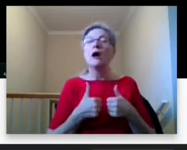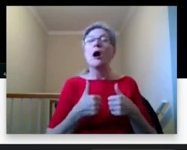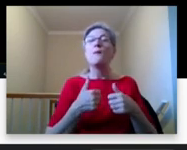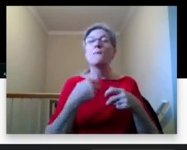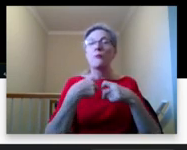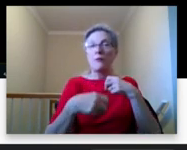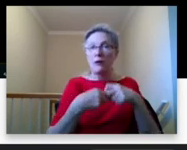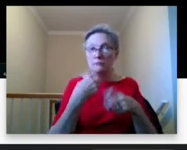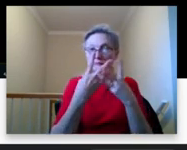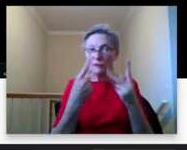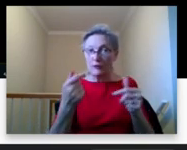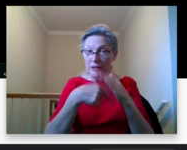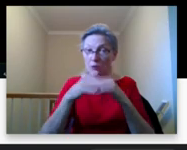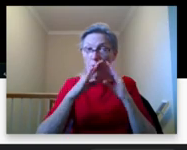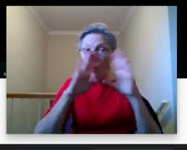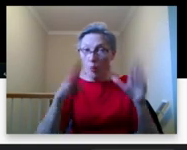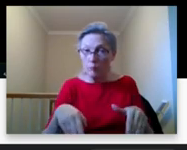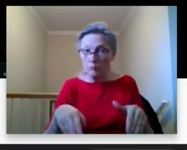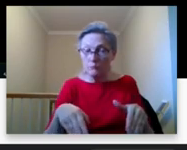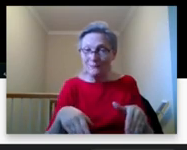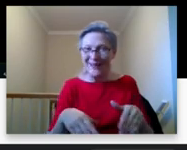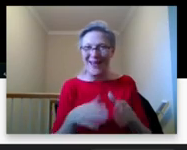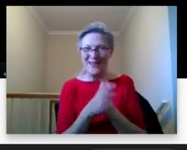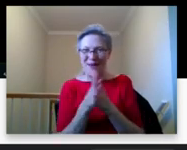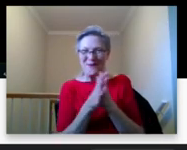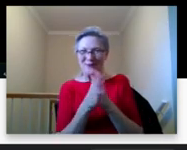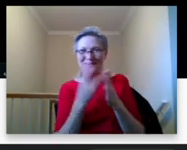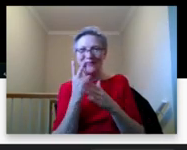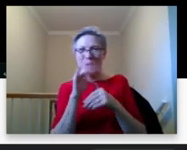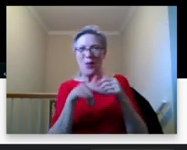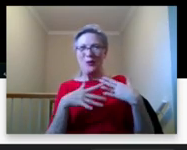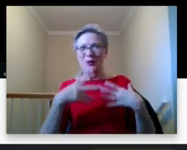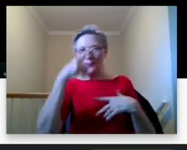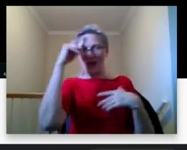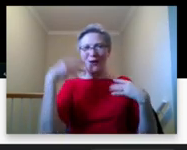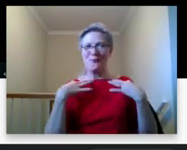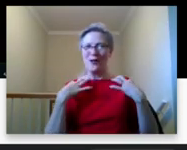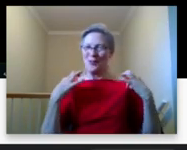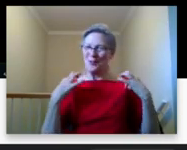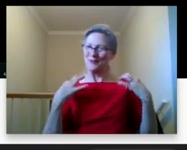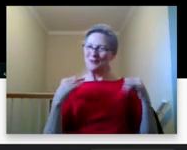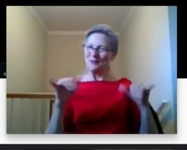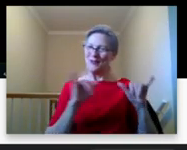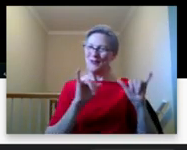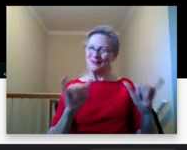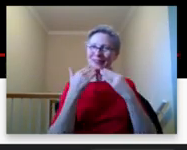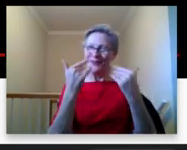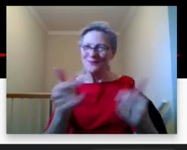And I can't wait to see all of your Blackwell gear as well. Thanks, guys.